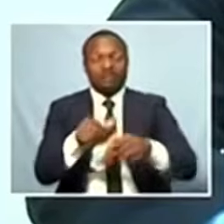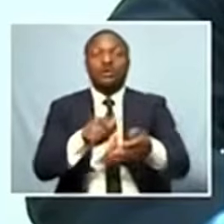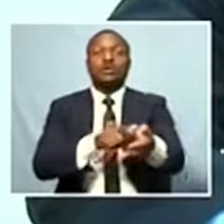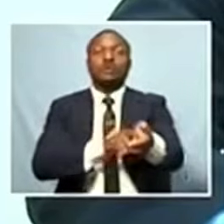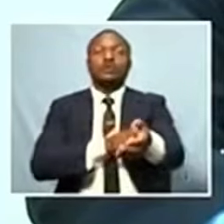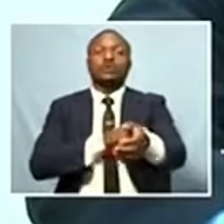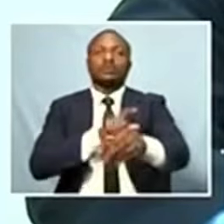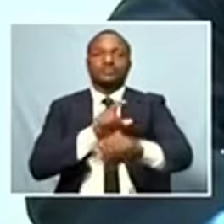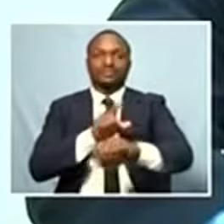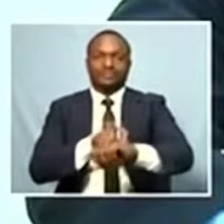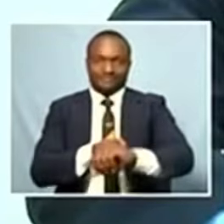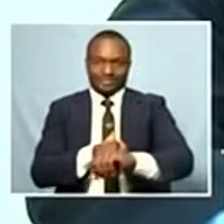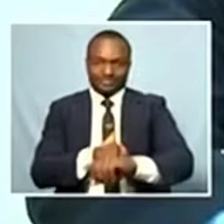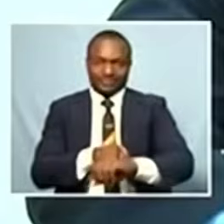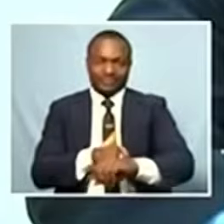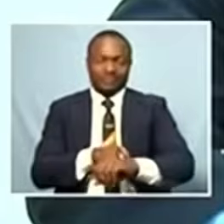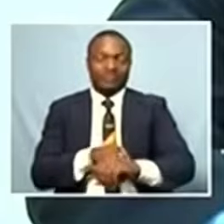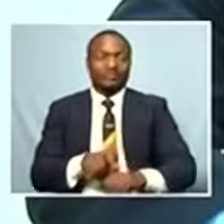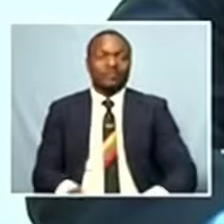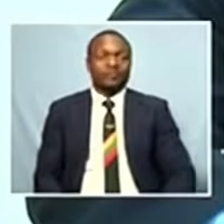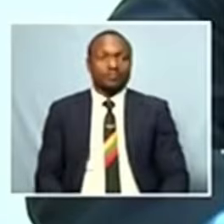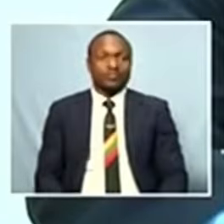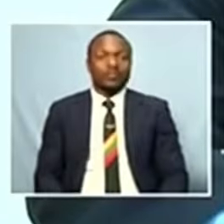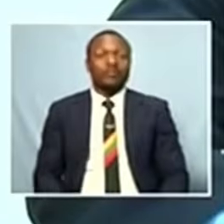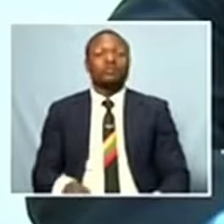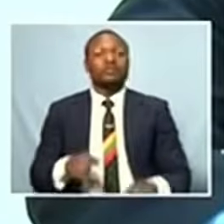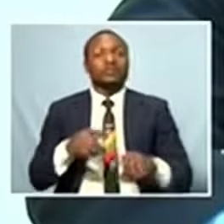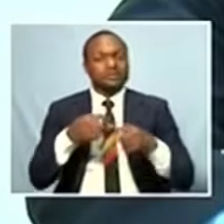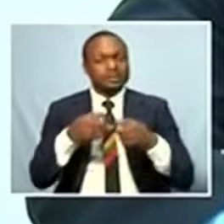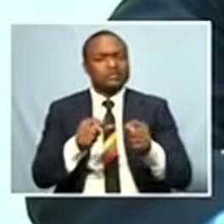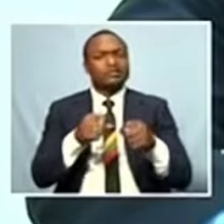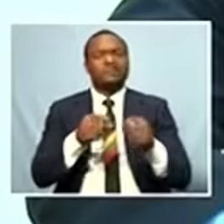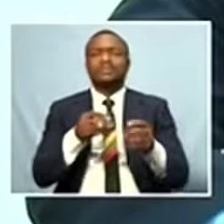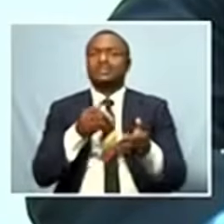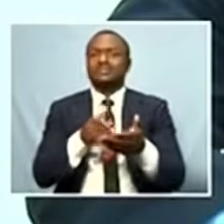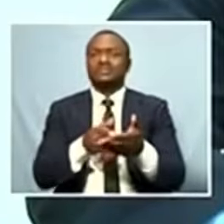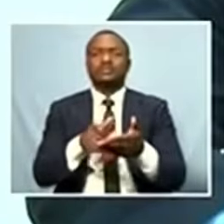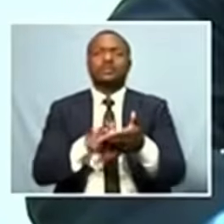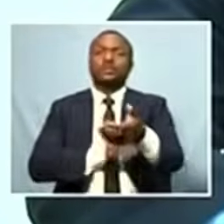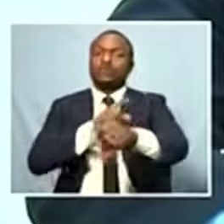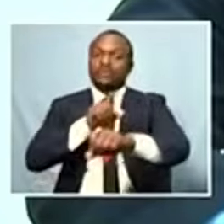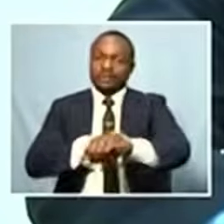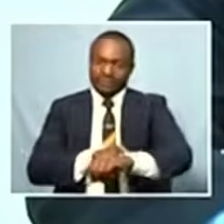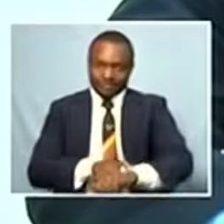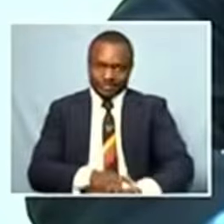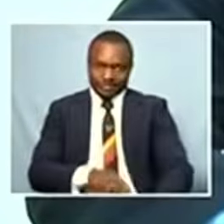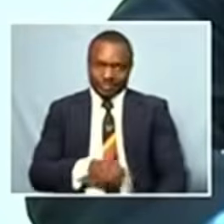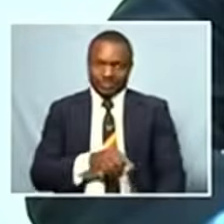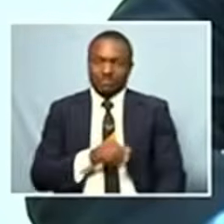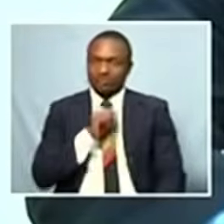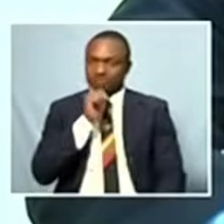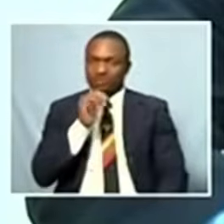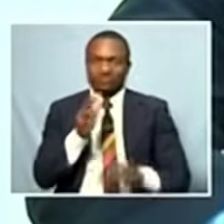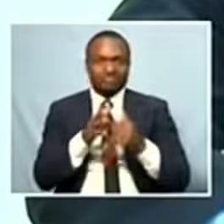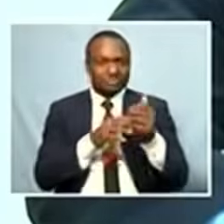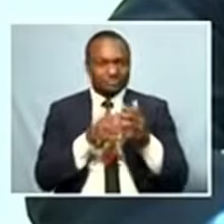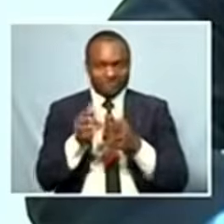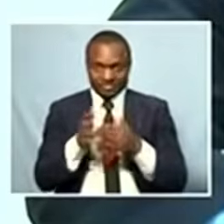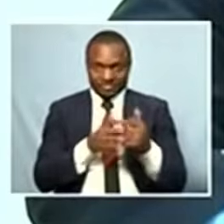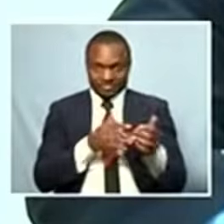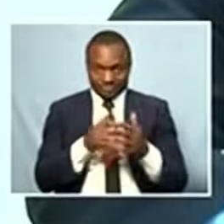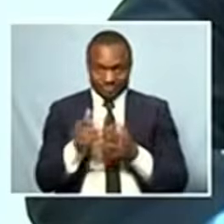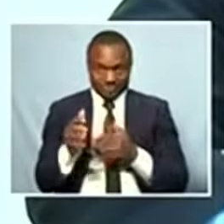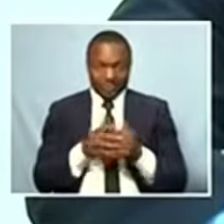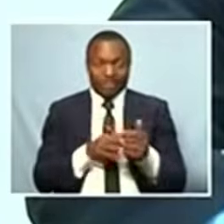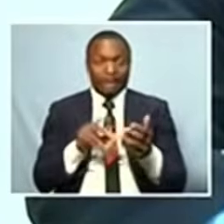well. I think we've been grappling with this for quite a while, and it hasn't been quite easy to. So actually,